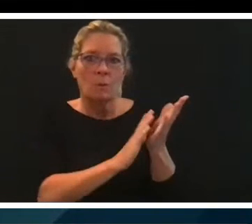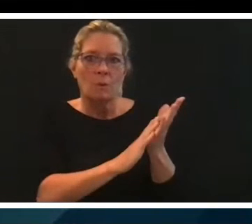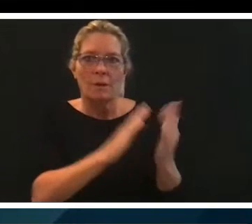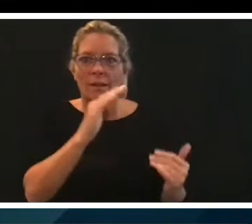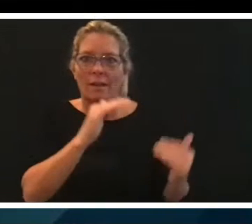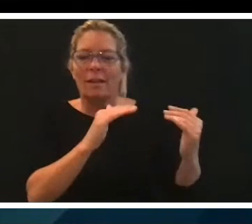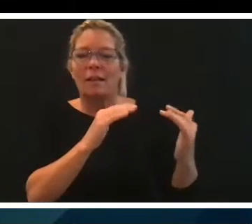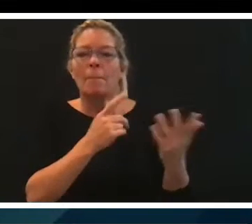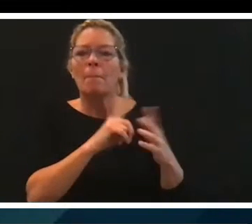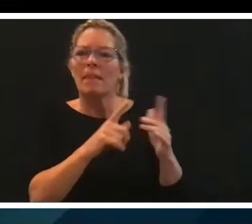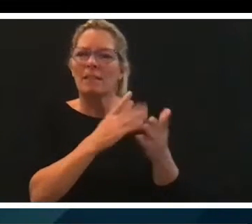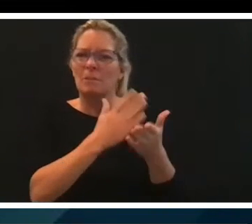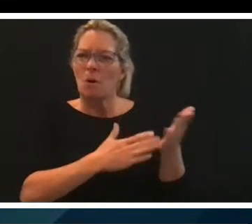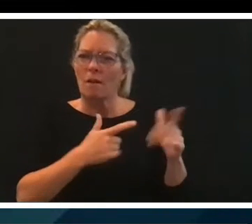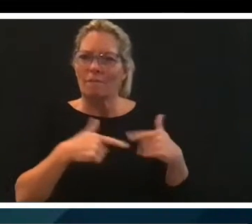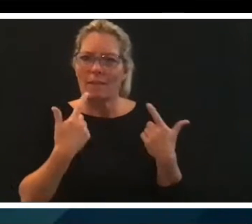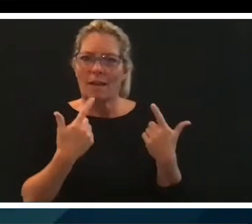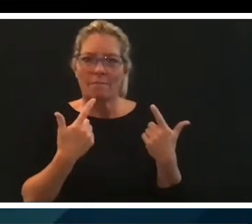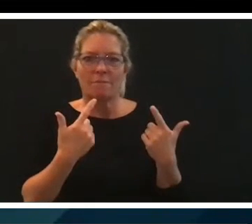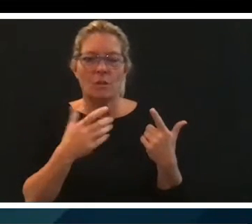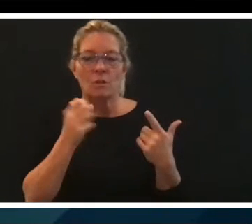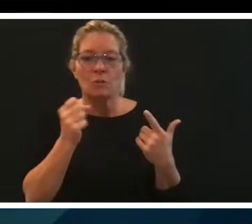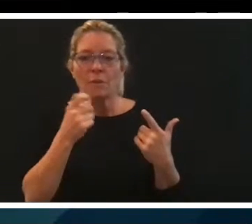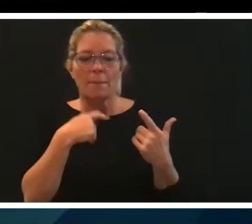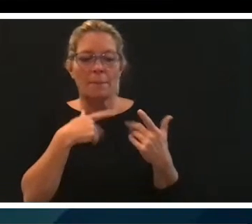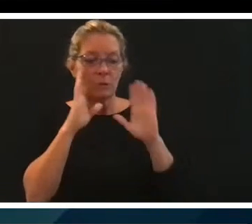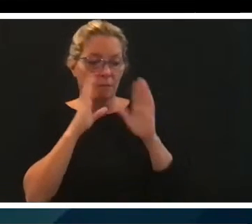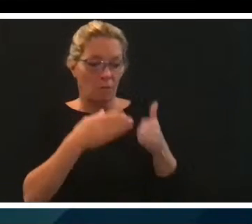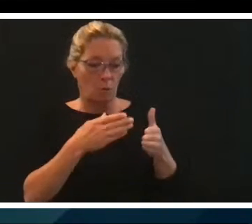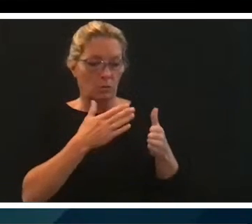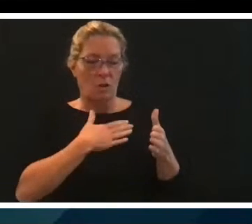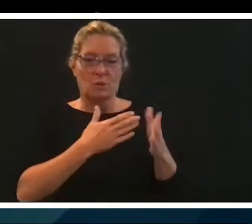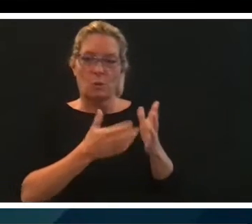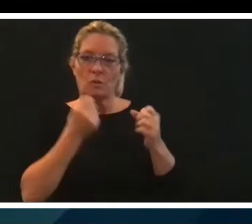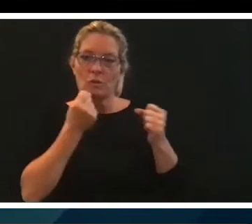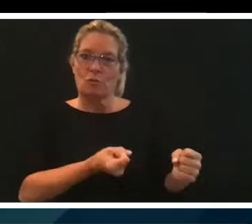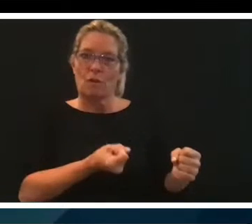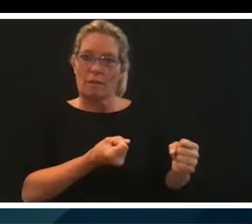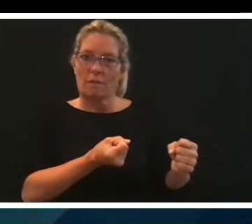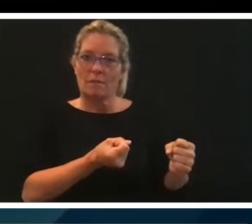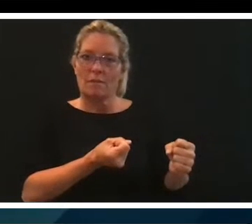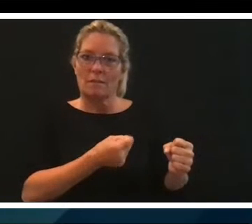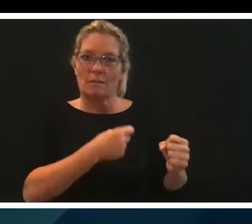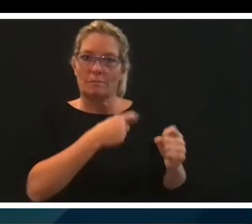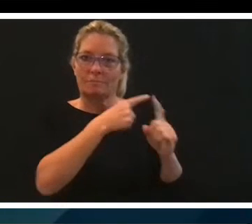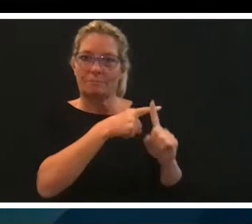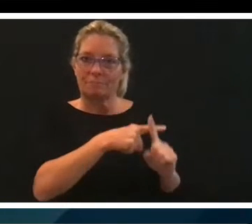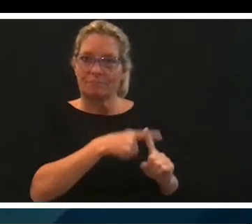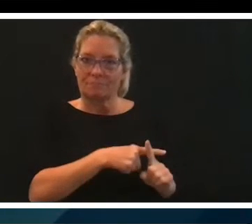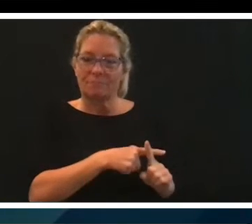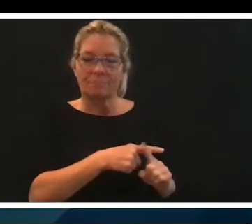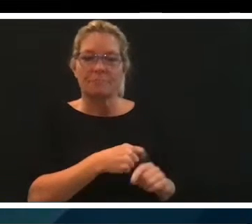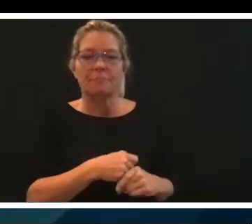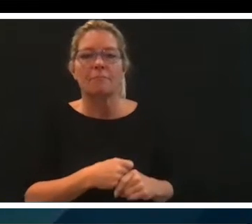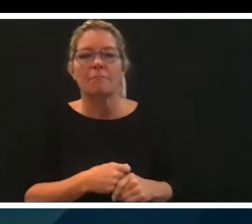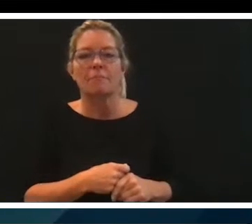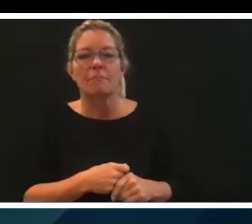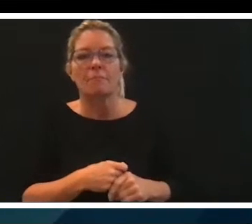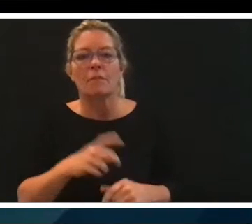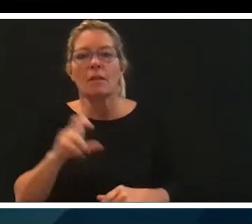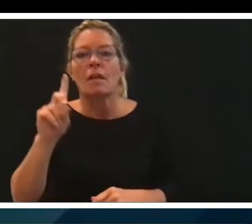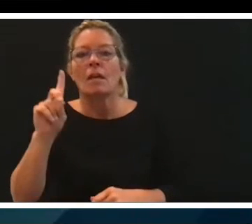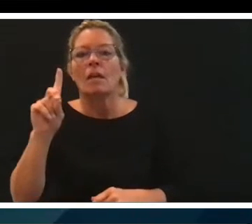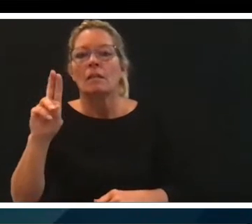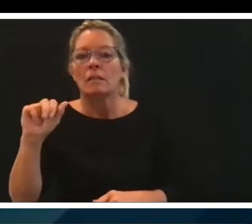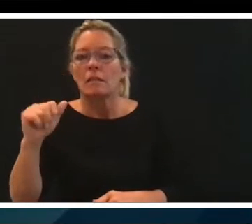you focus on the things you're strong at. We have a question from Hillary who's watching, and